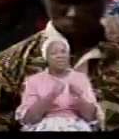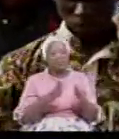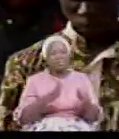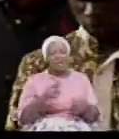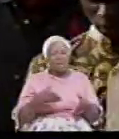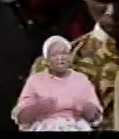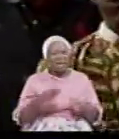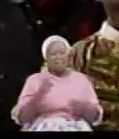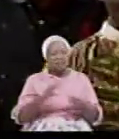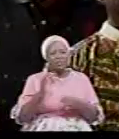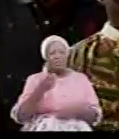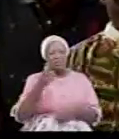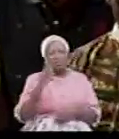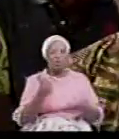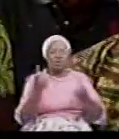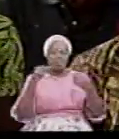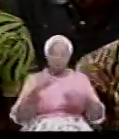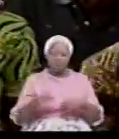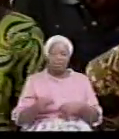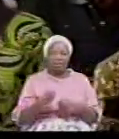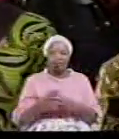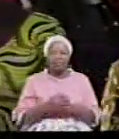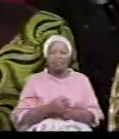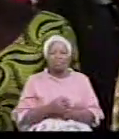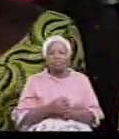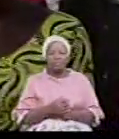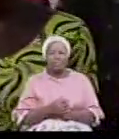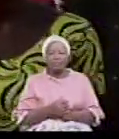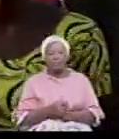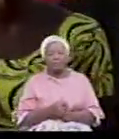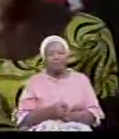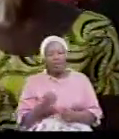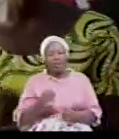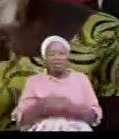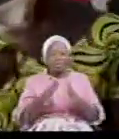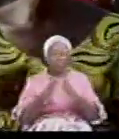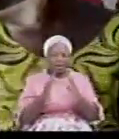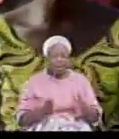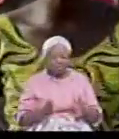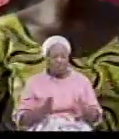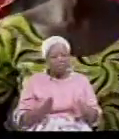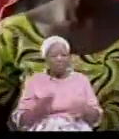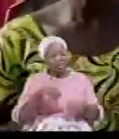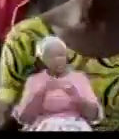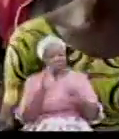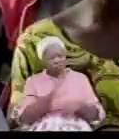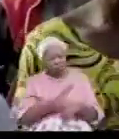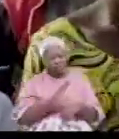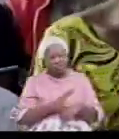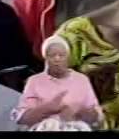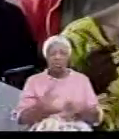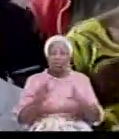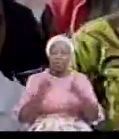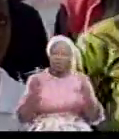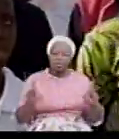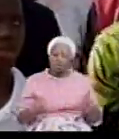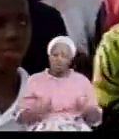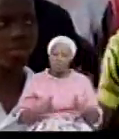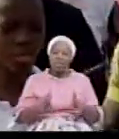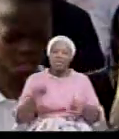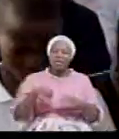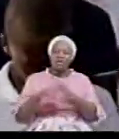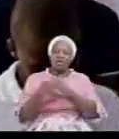are. In your church where you are. In your house where you are. By your television there. By your radio